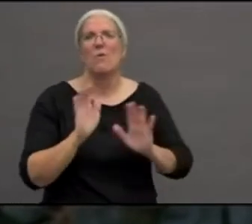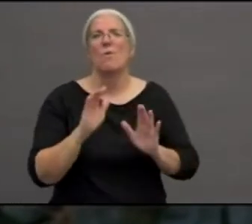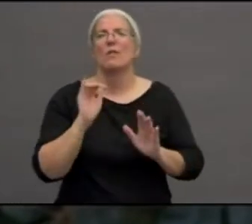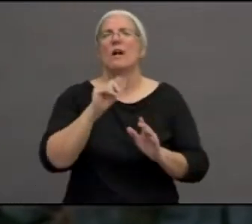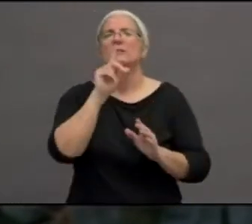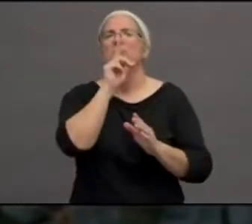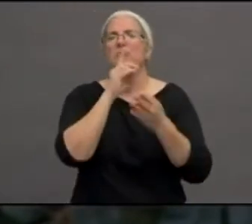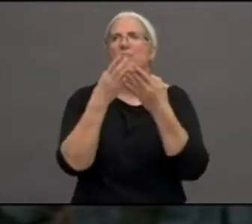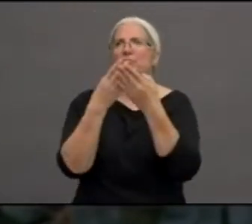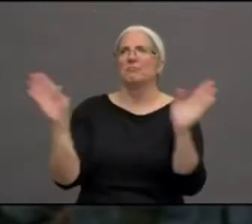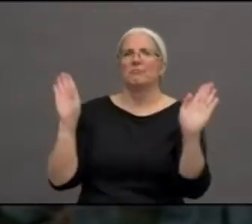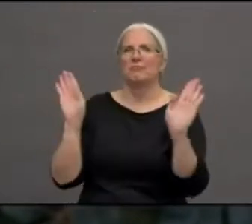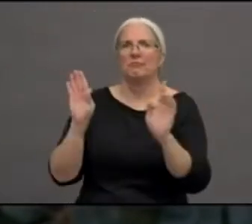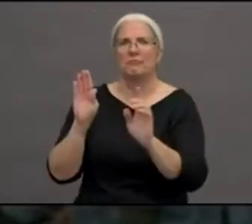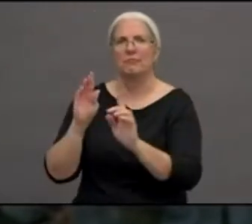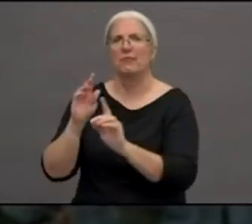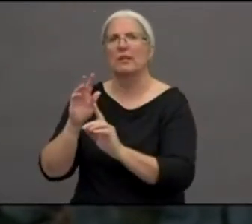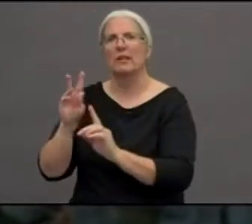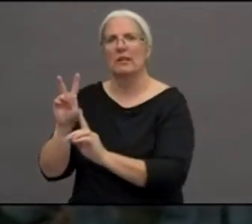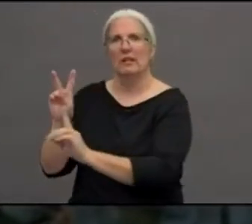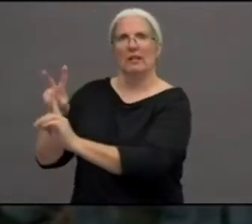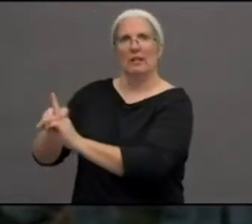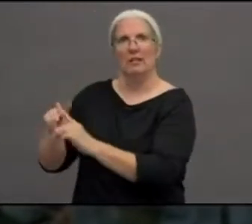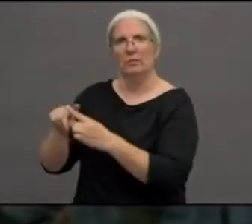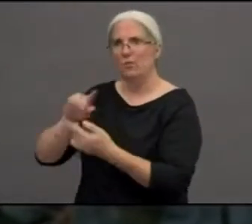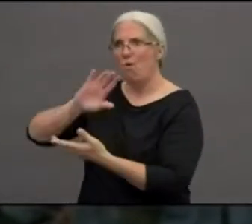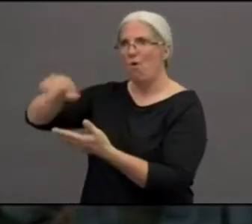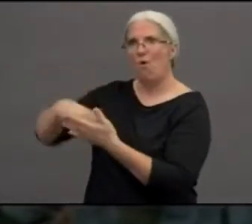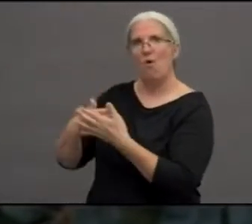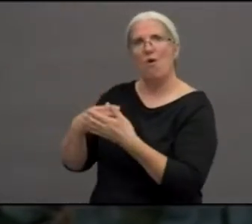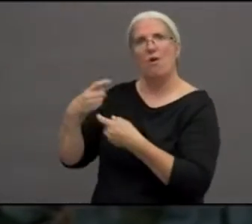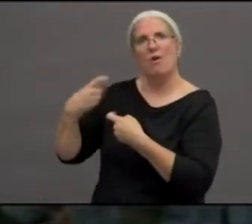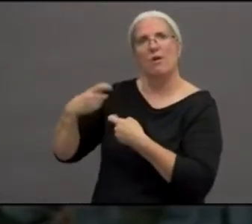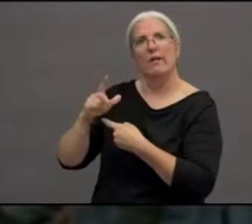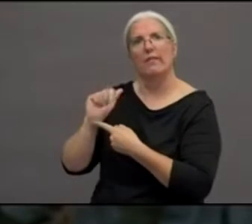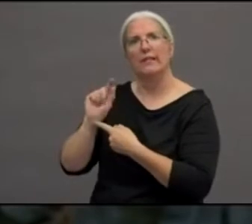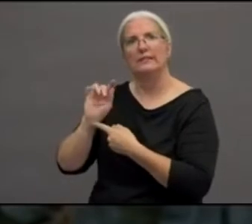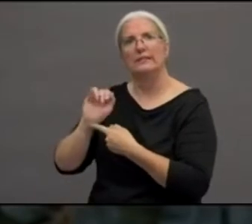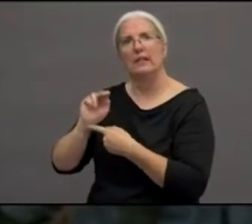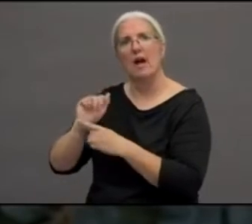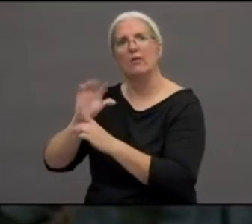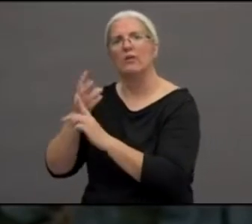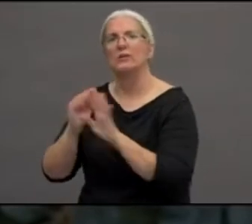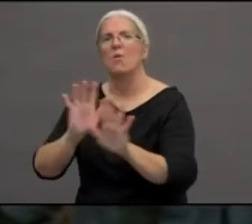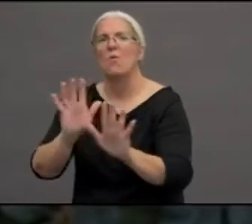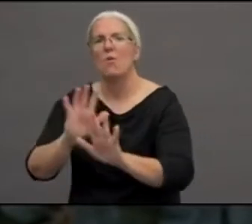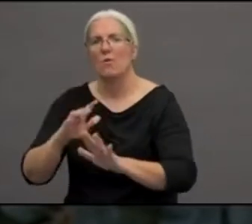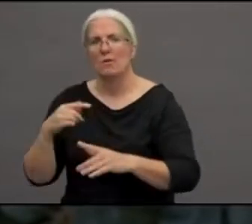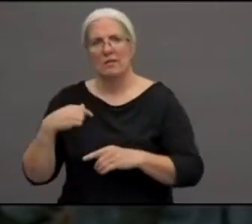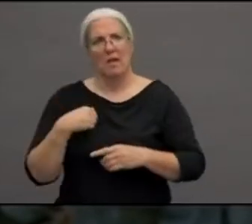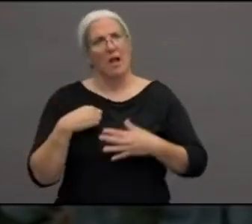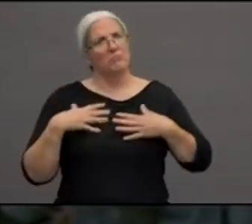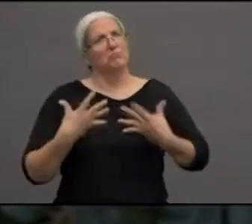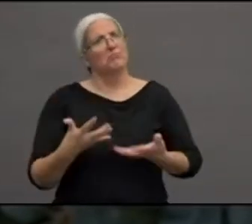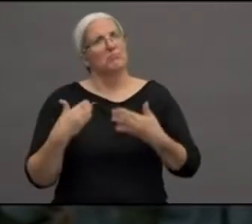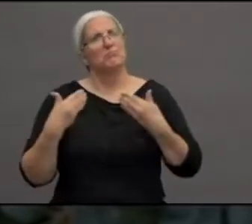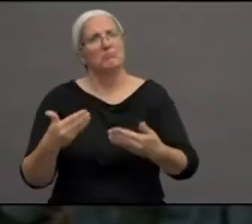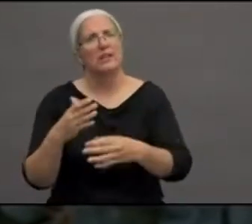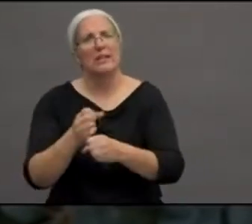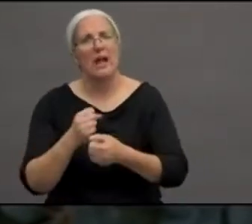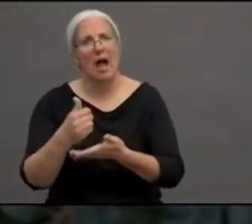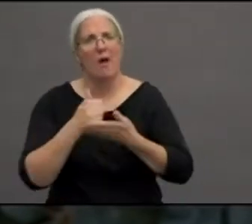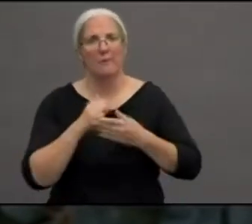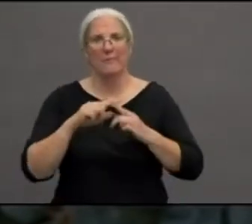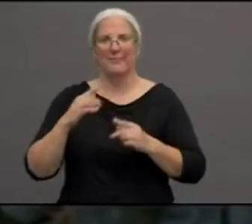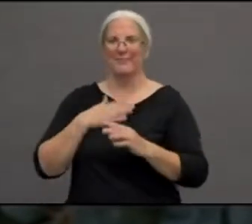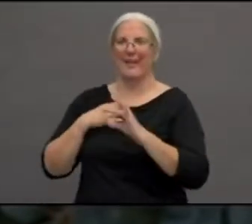all Latinas or all Latinos. Some Latinos are open. But in my family, this is the way it was viewed,